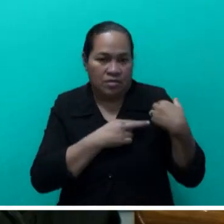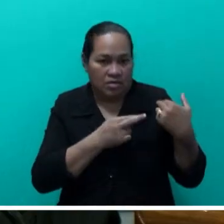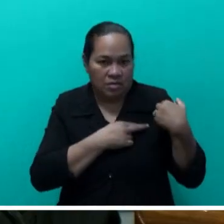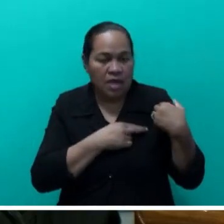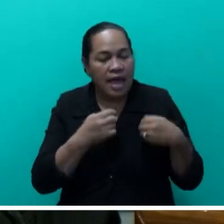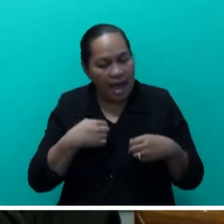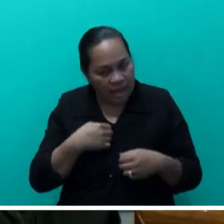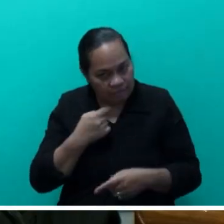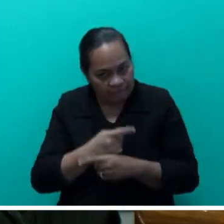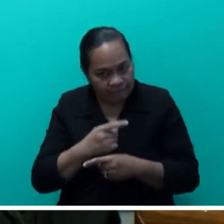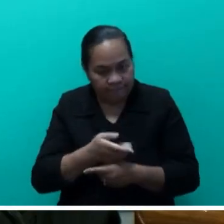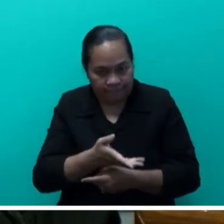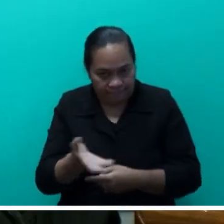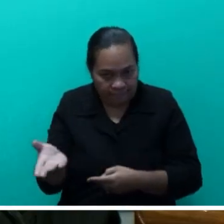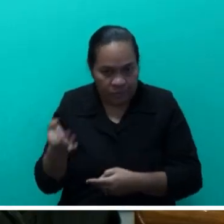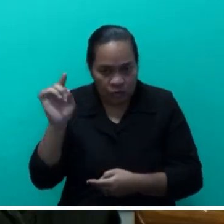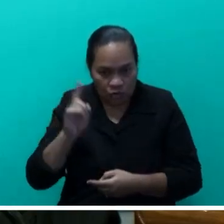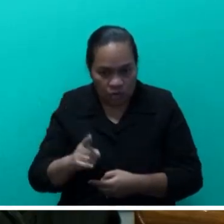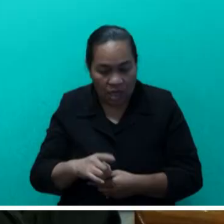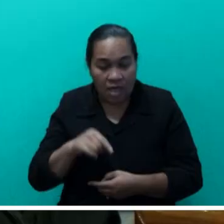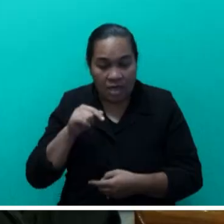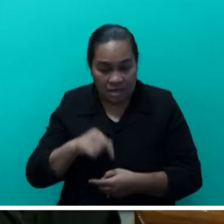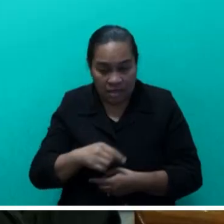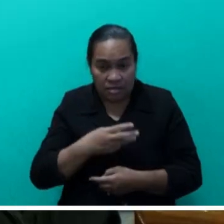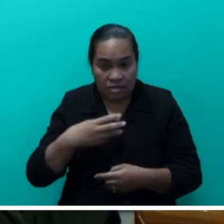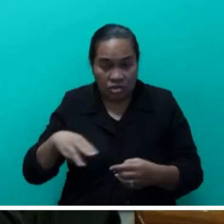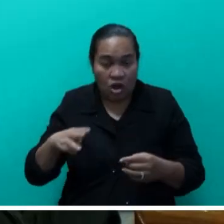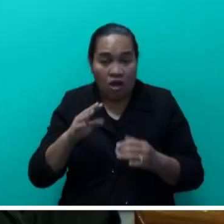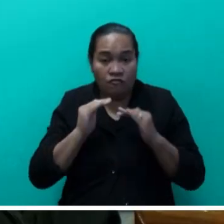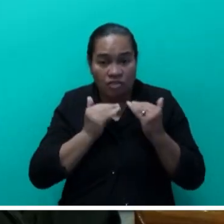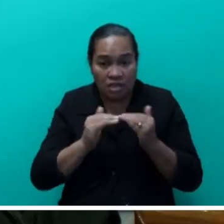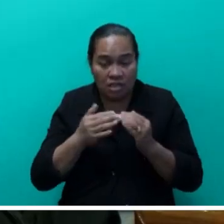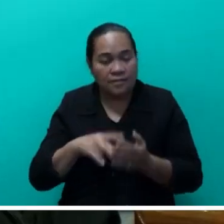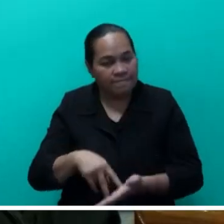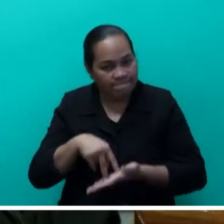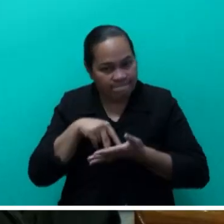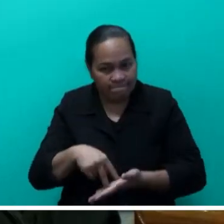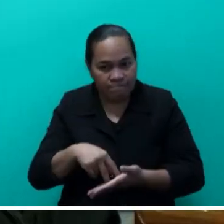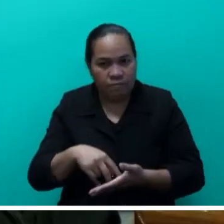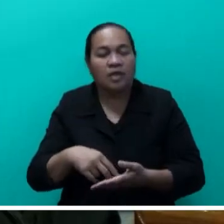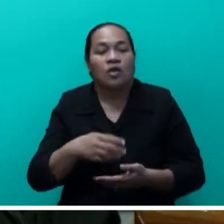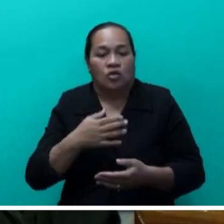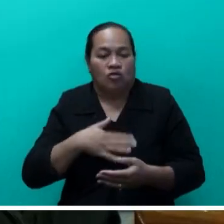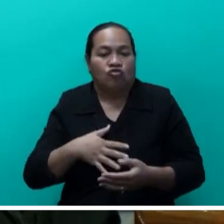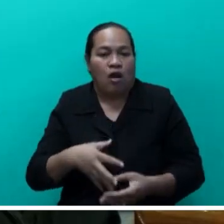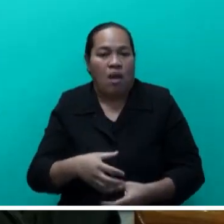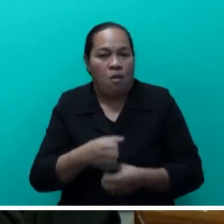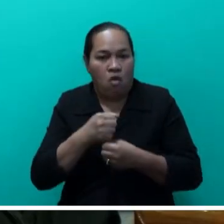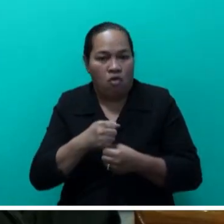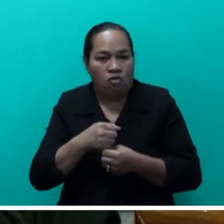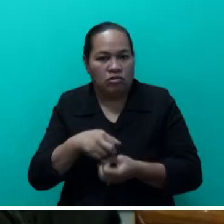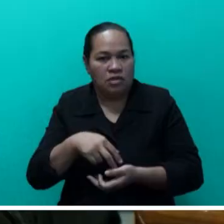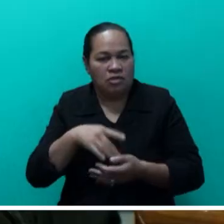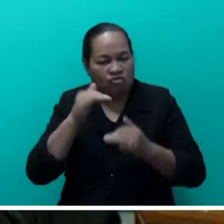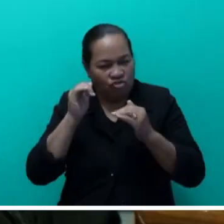August House today. The Ministry of Justice remains steadfast in its mission to uphold justice, integrity, and